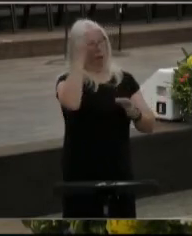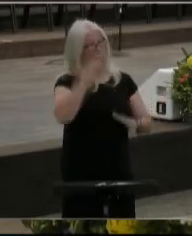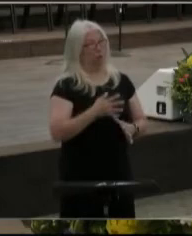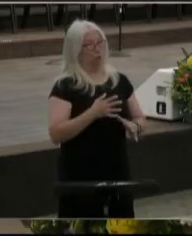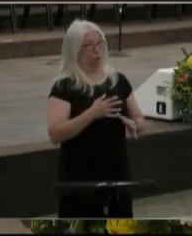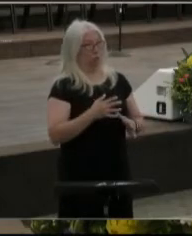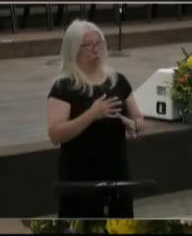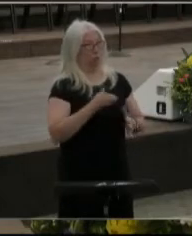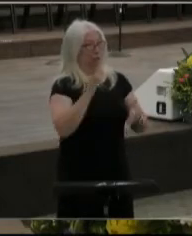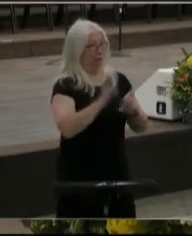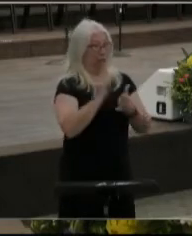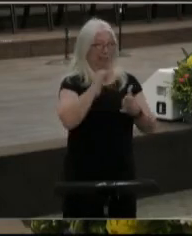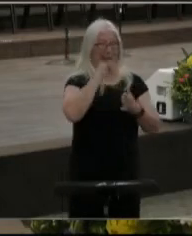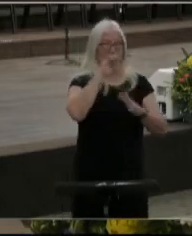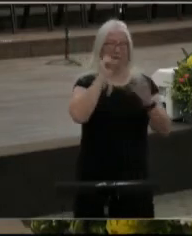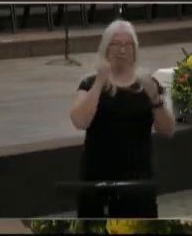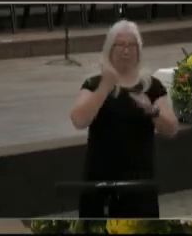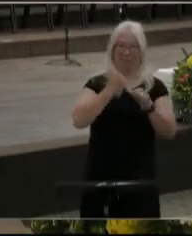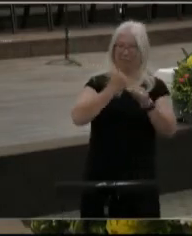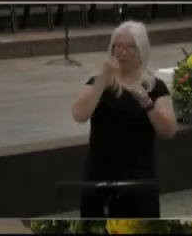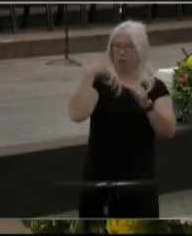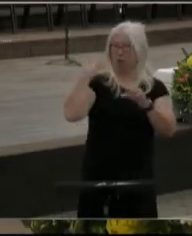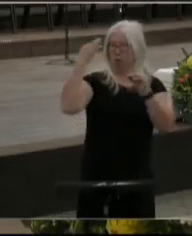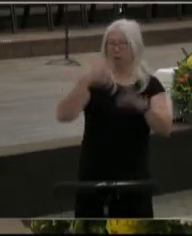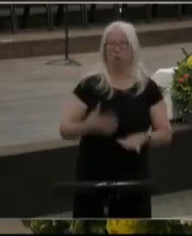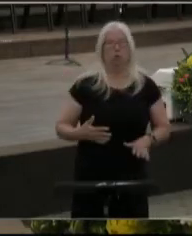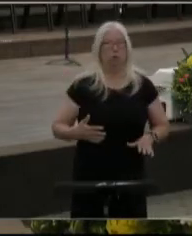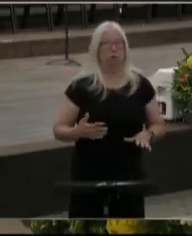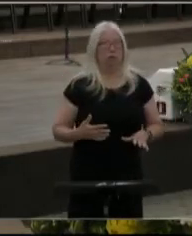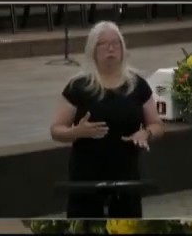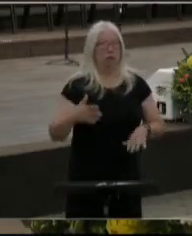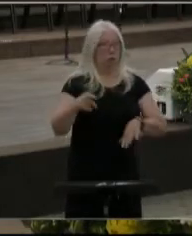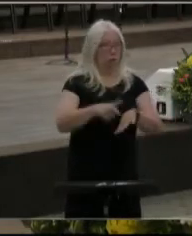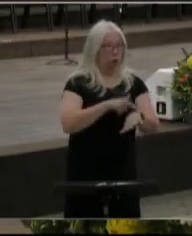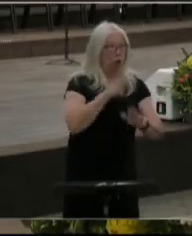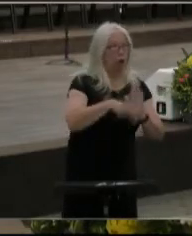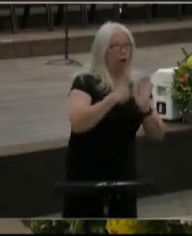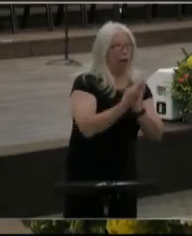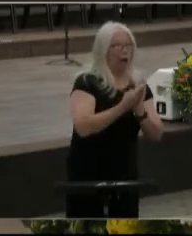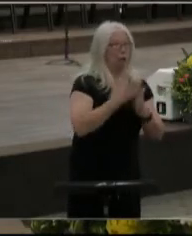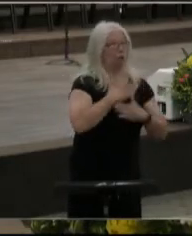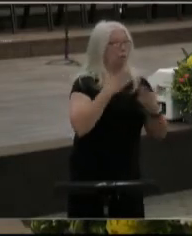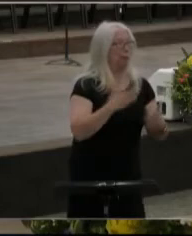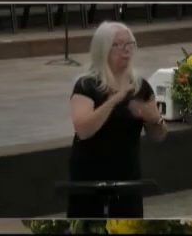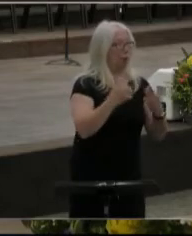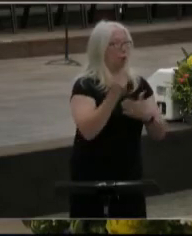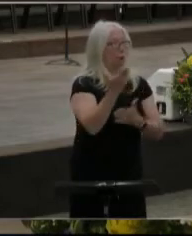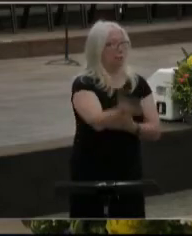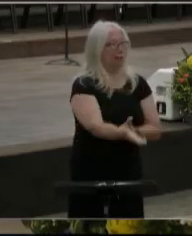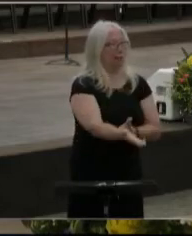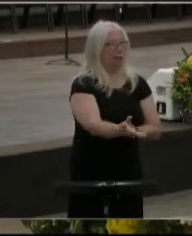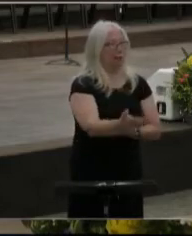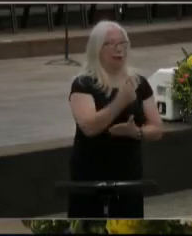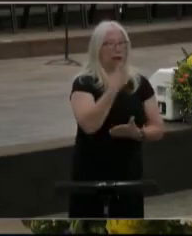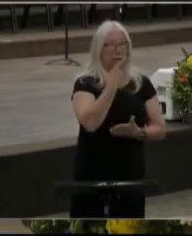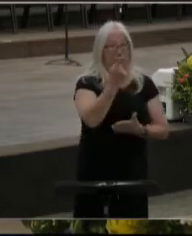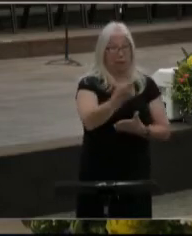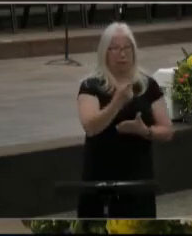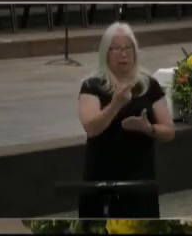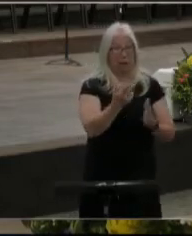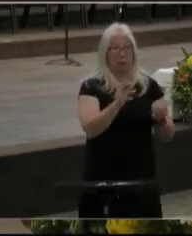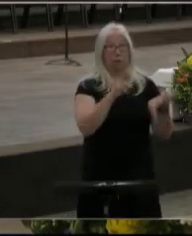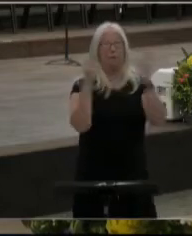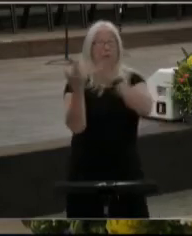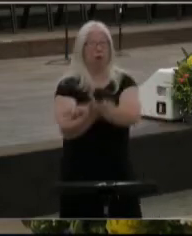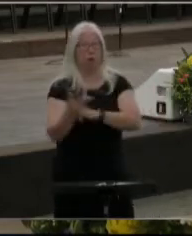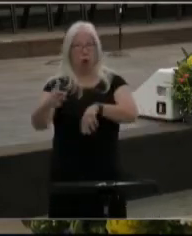pastor. That's our assistant. That's our youth pastor. Long hours, commitment, man, always there. Well, let me just tell you the reverse